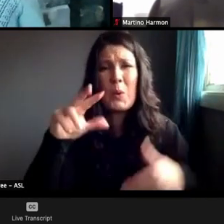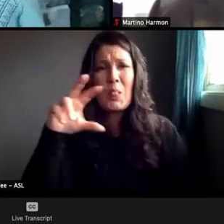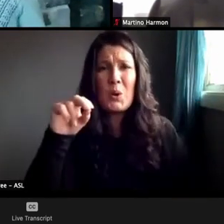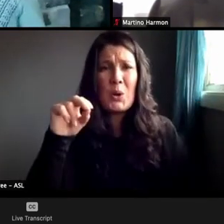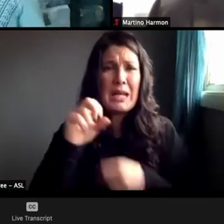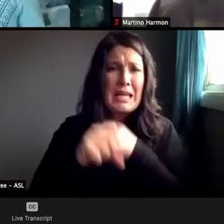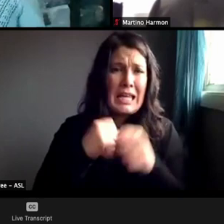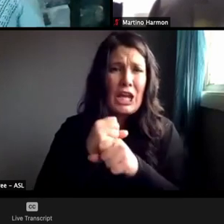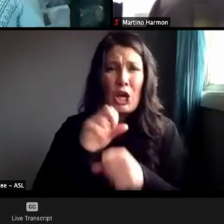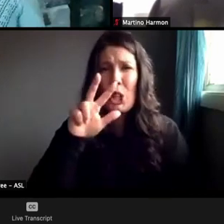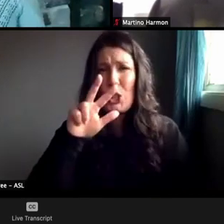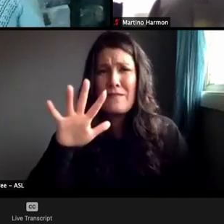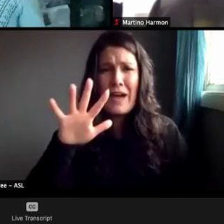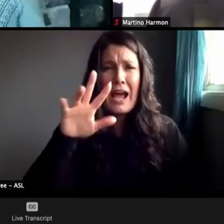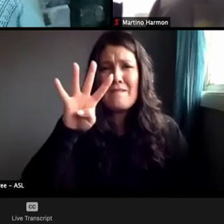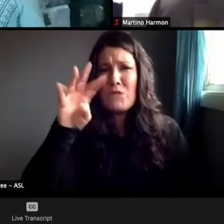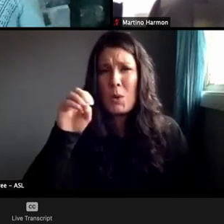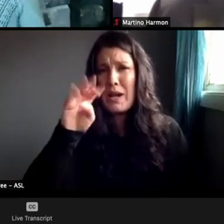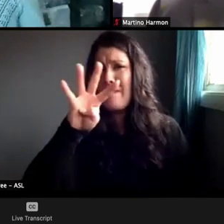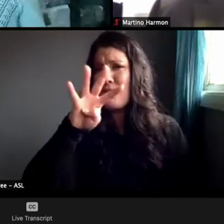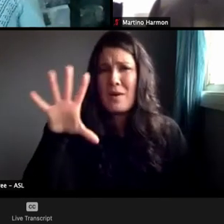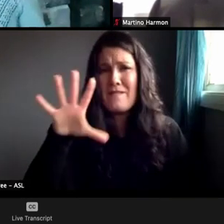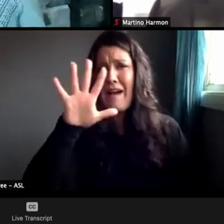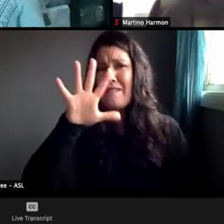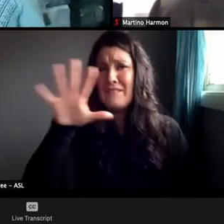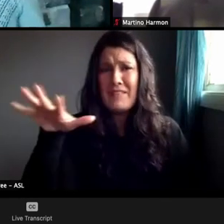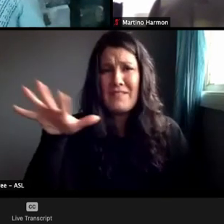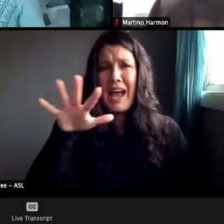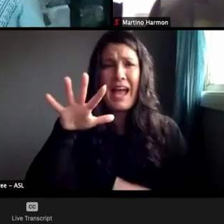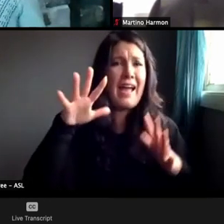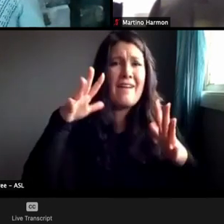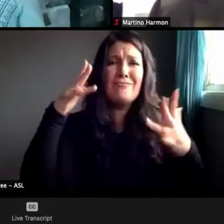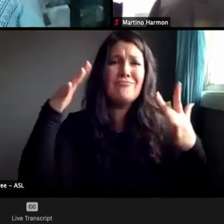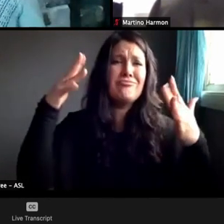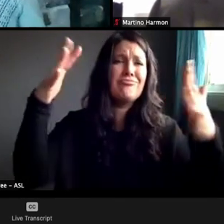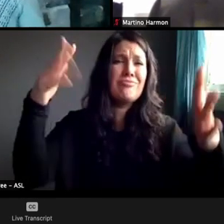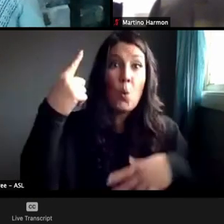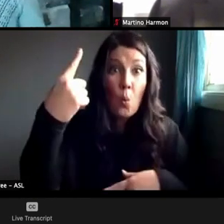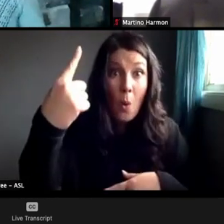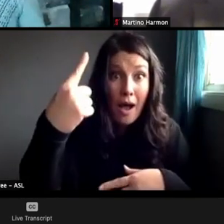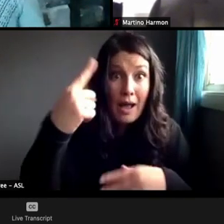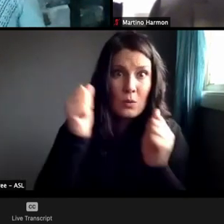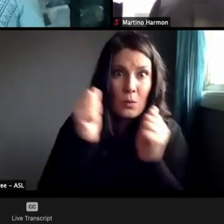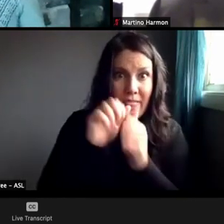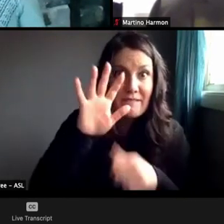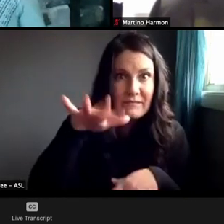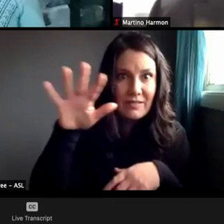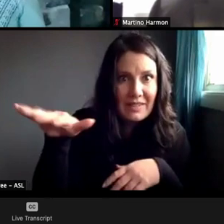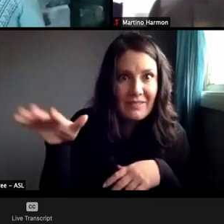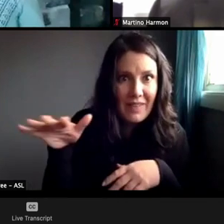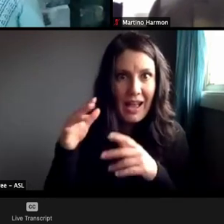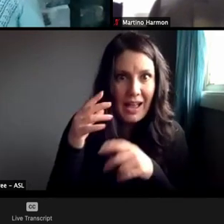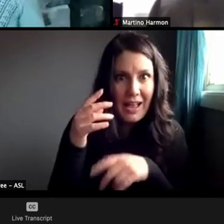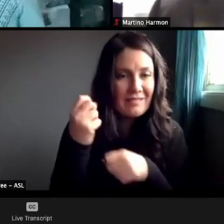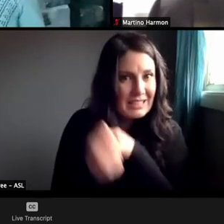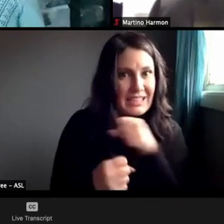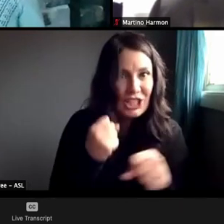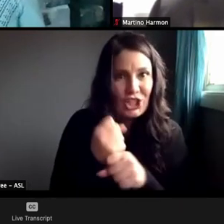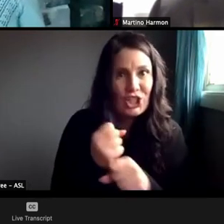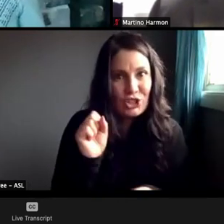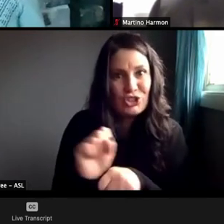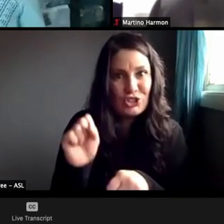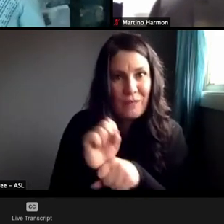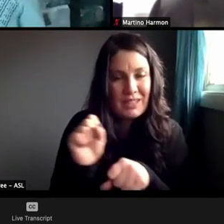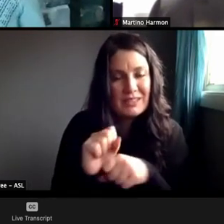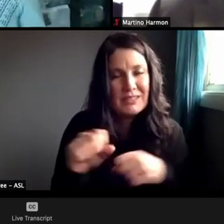35, 40, 45, 50 years of service, and we even had one employee with 55 years of service. Incredible.